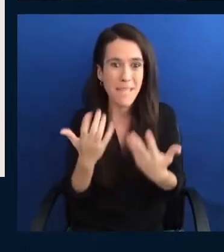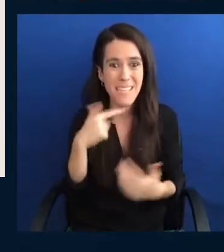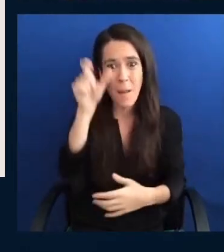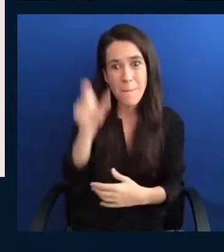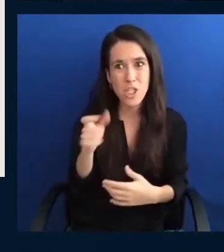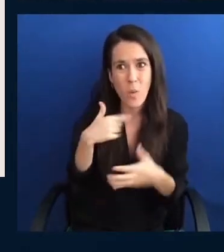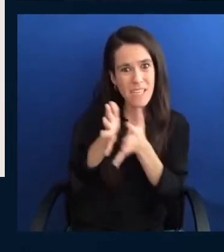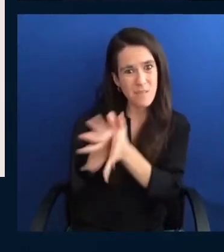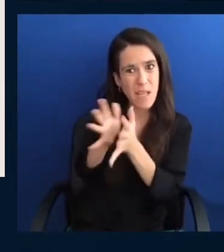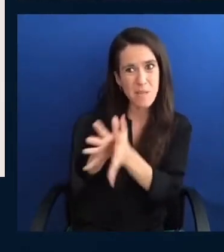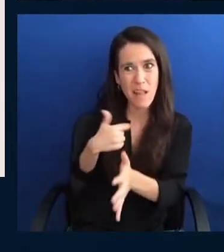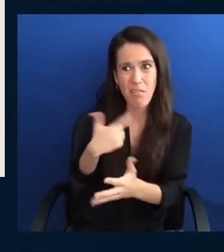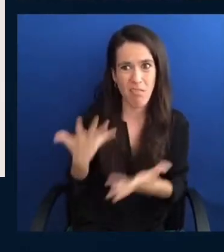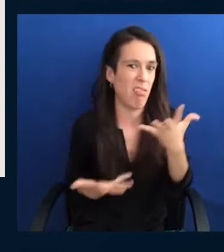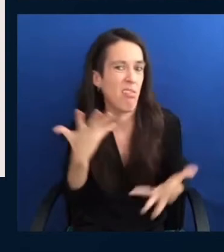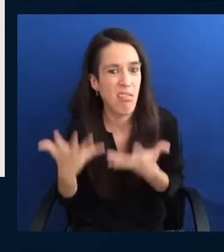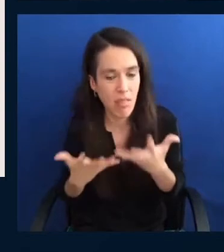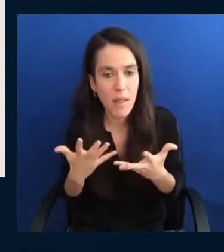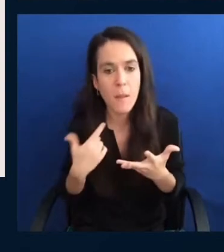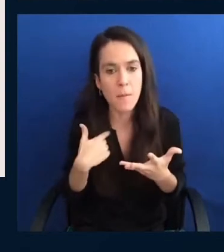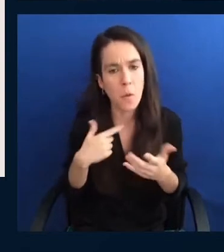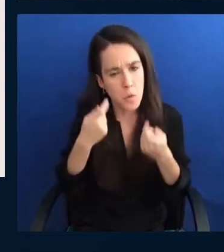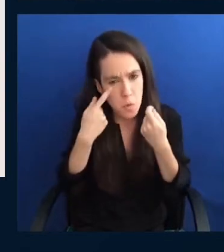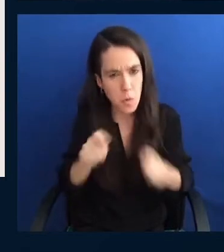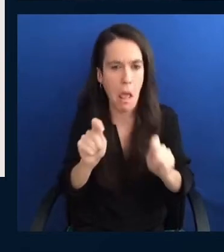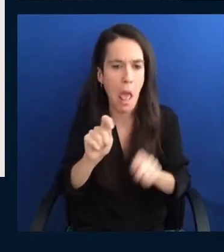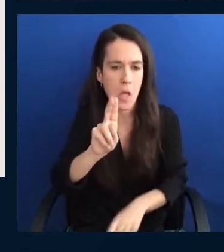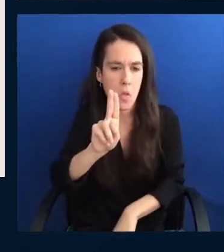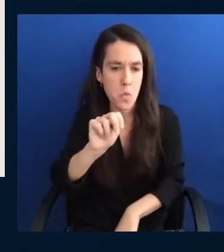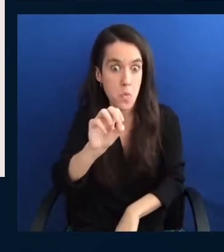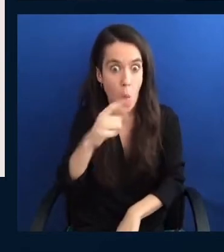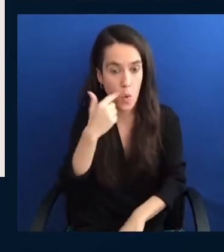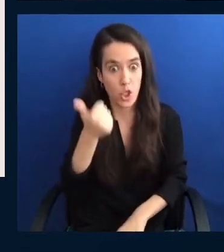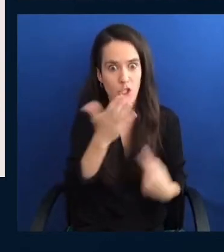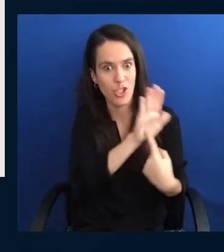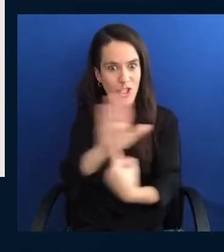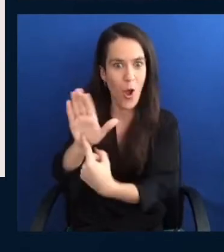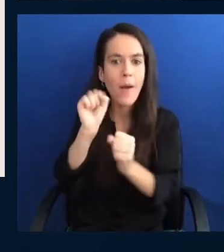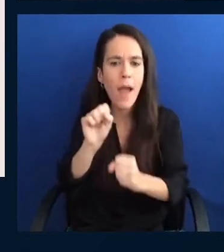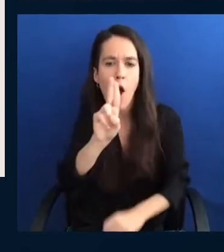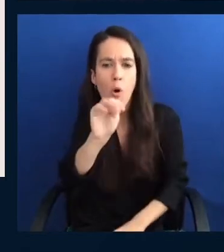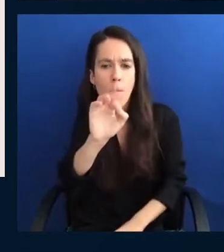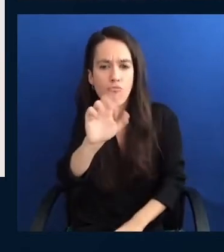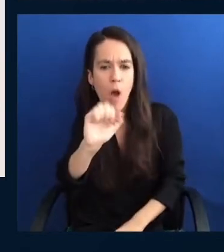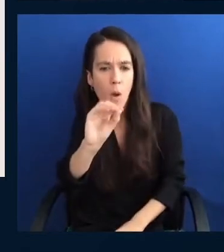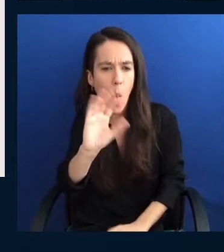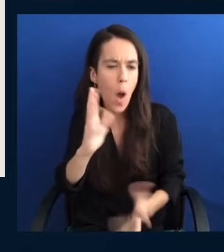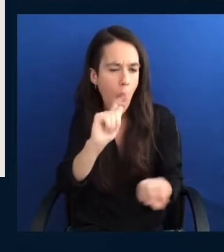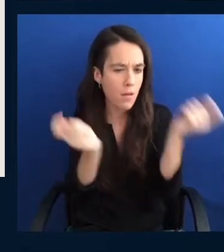own thing, take a trial with Uno, and you have a very easy way to show off how Umbraco looks and how friendly it is to the